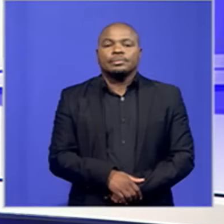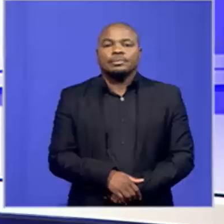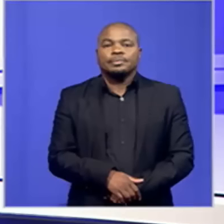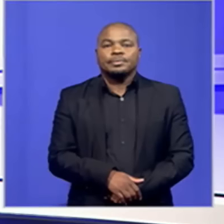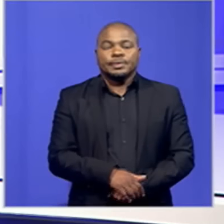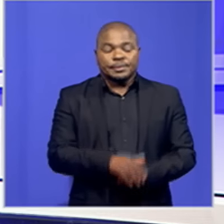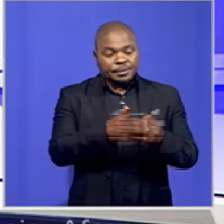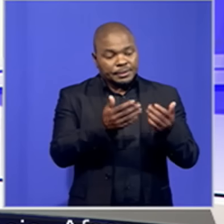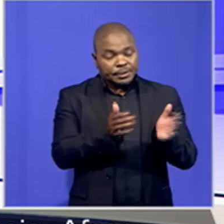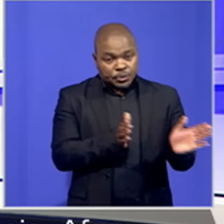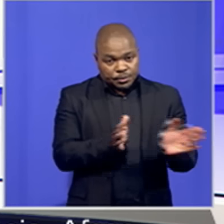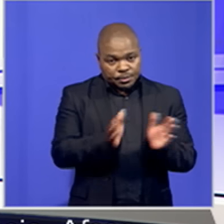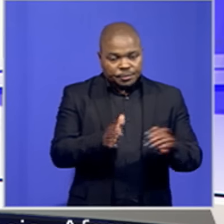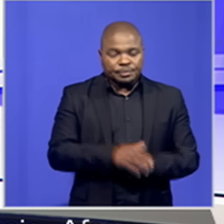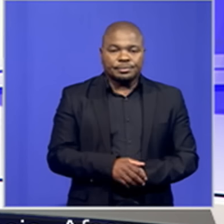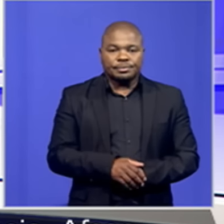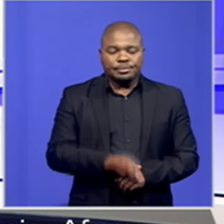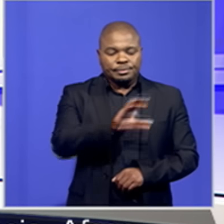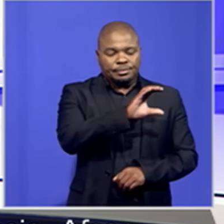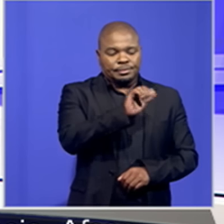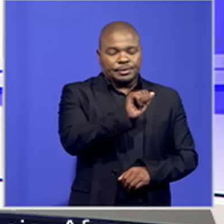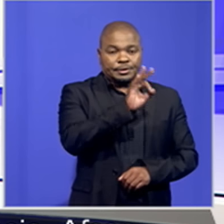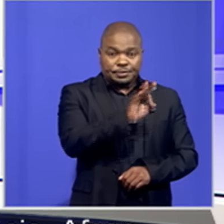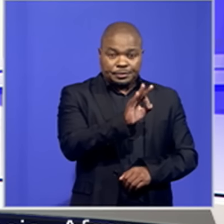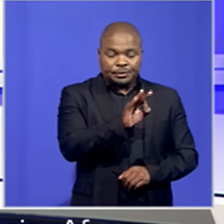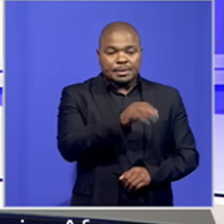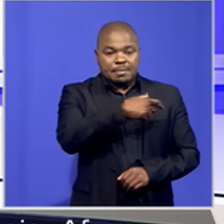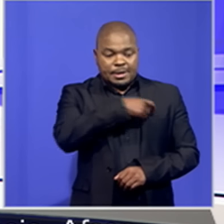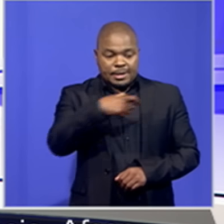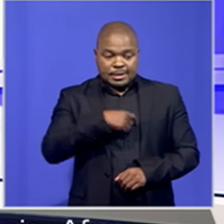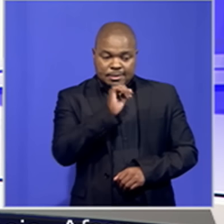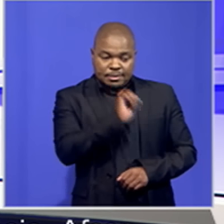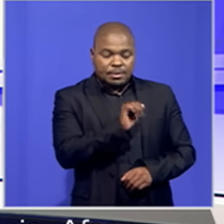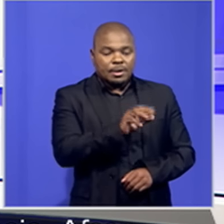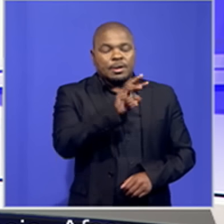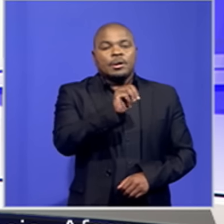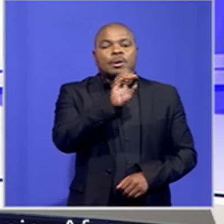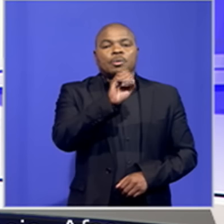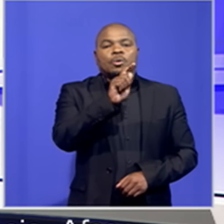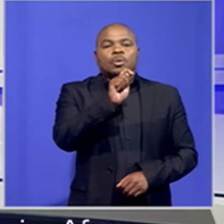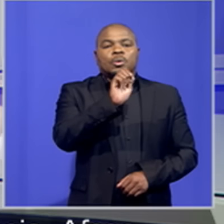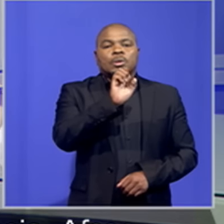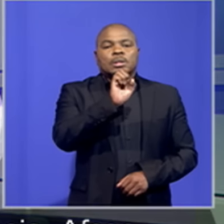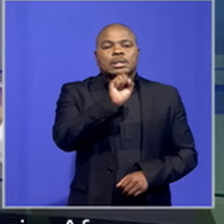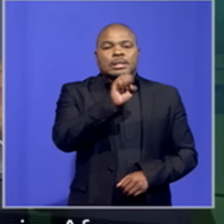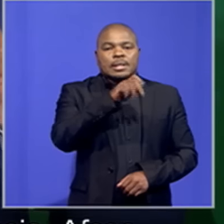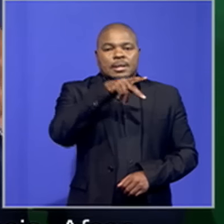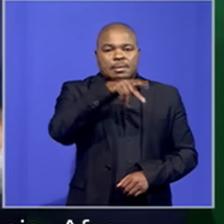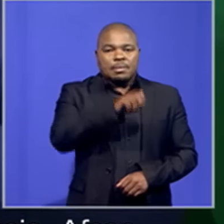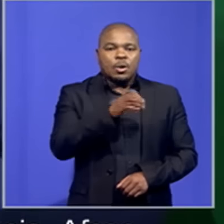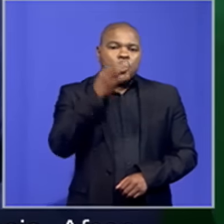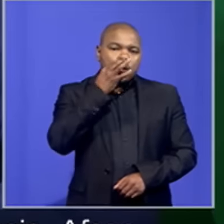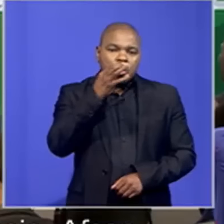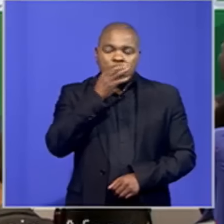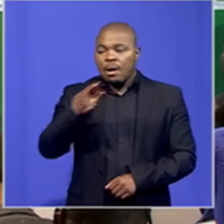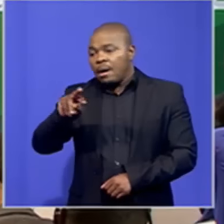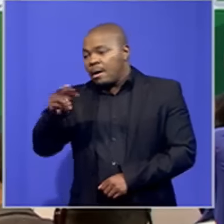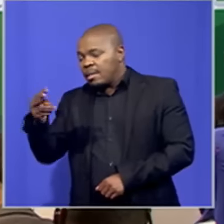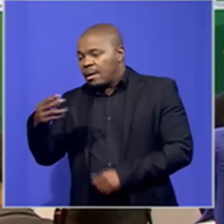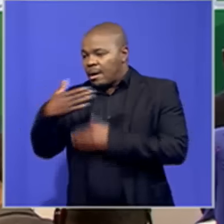Mo go tsa kgwele ya dinao mopresidente wa CAF Patrice Motsepe o gariseditse dipego tsa gore ba buisana le dinaga di le mmalwa go